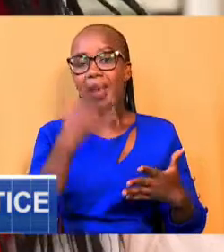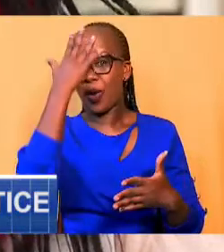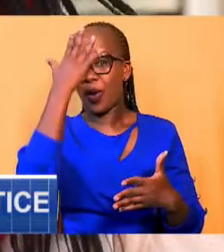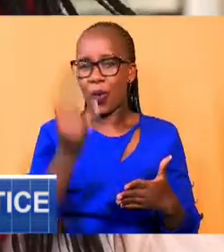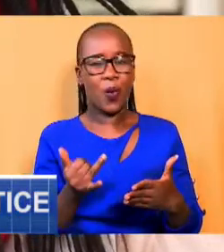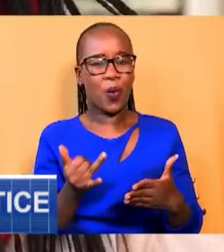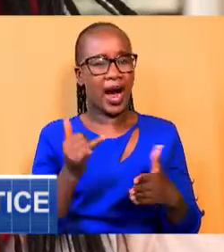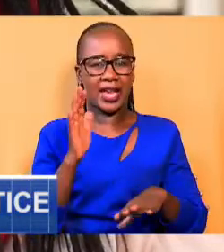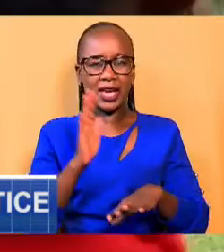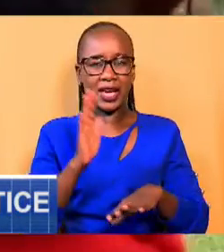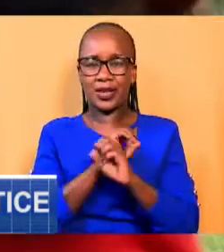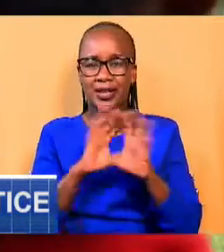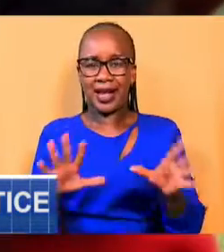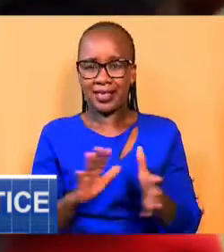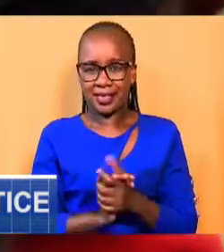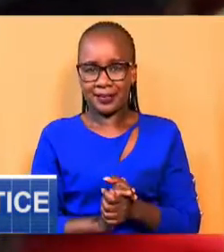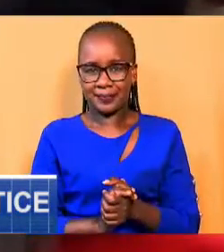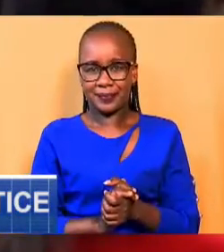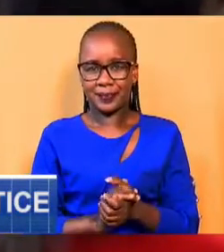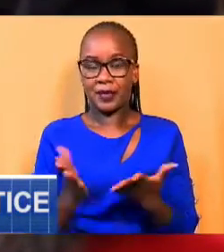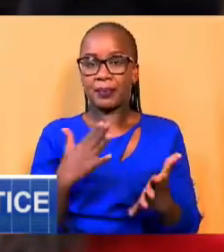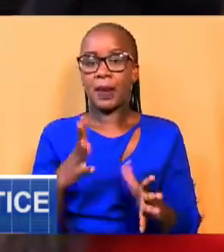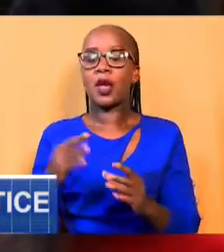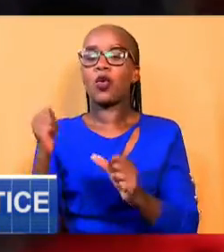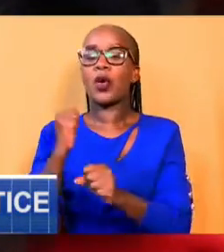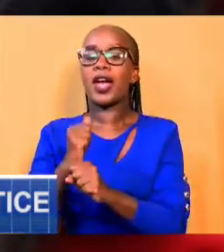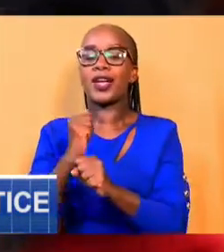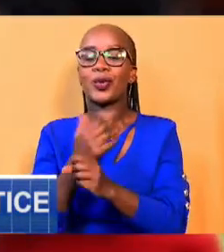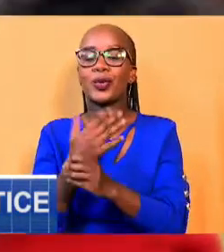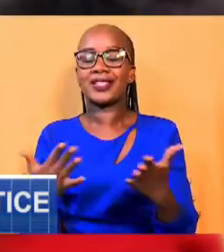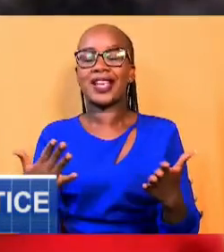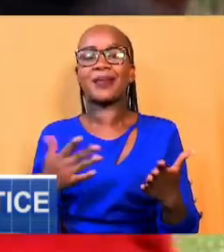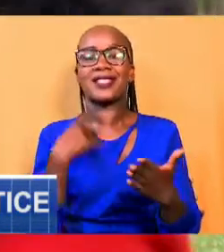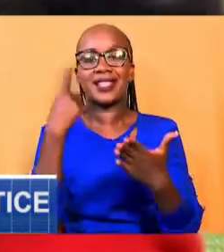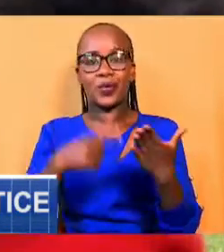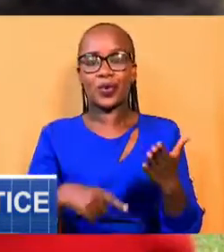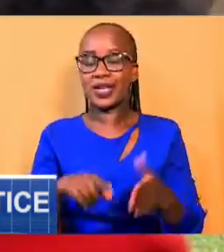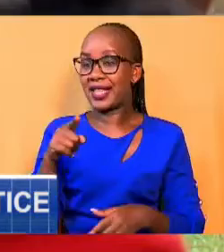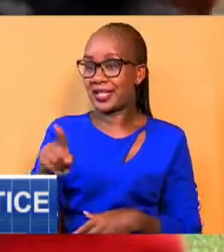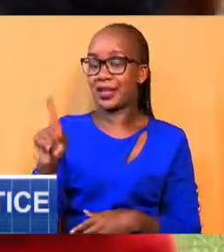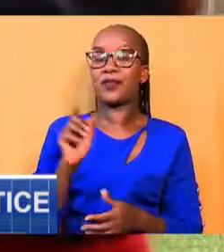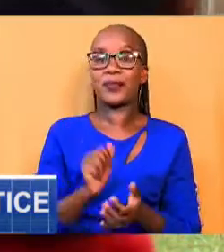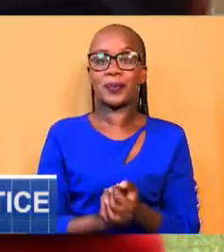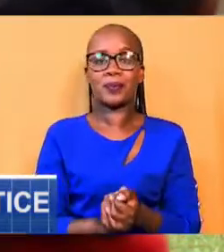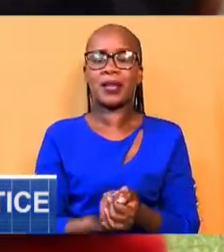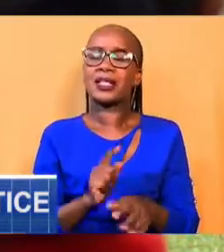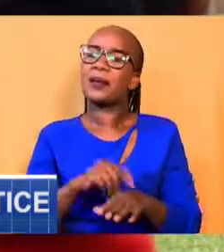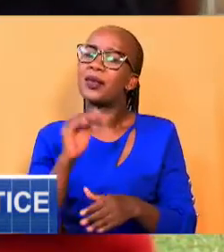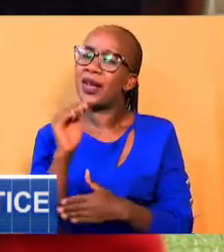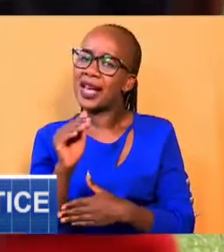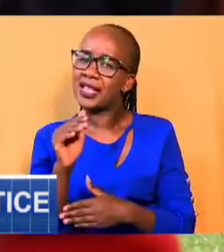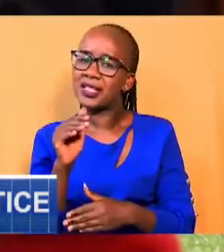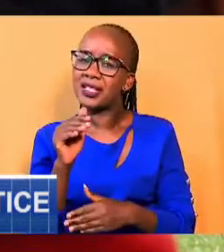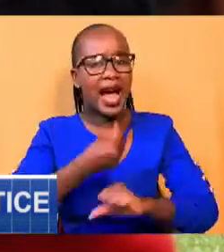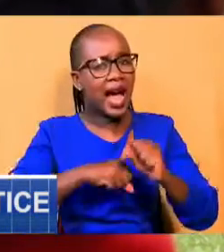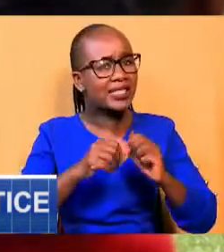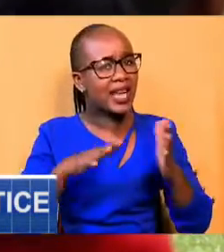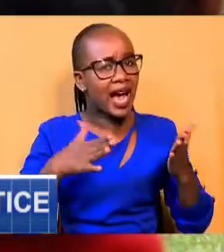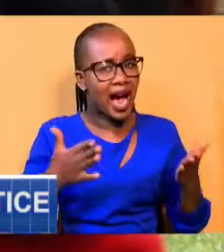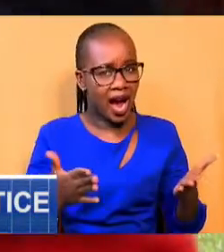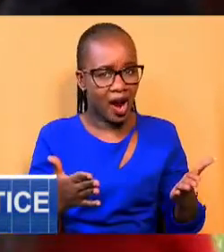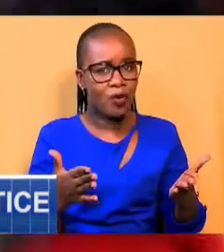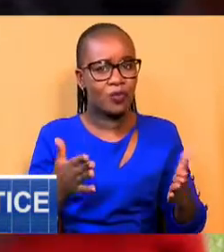being indecent. Watoto wakienda wafanye kitu, unaona wanasema ni yeye. Ukimuuliza ulifanya